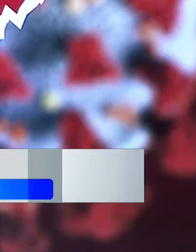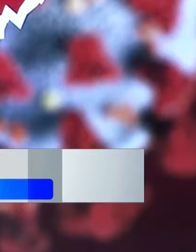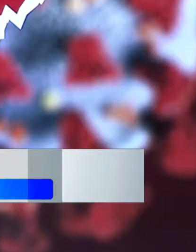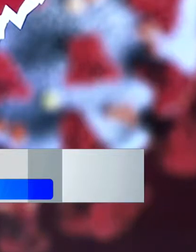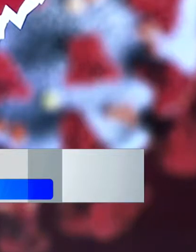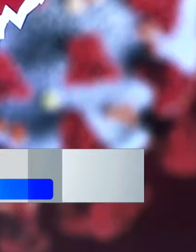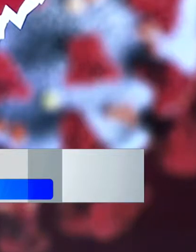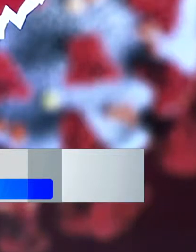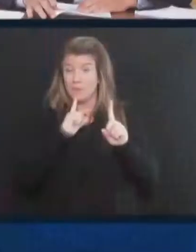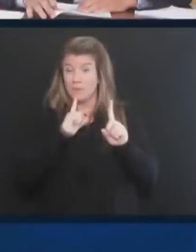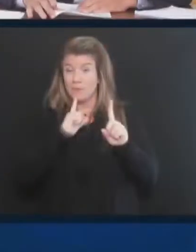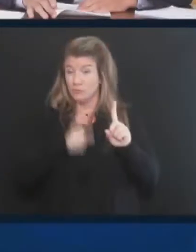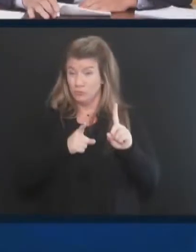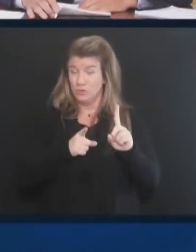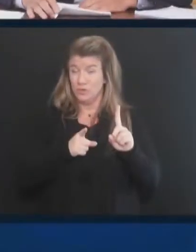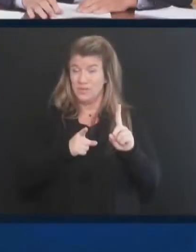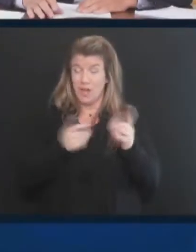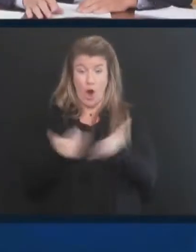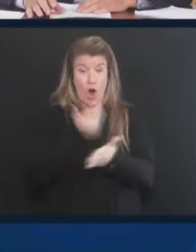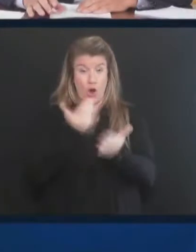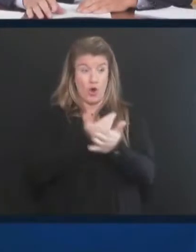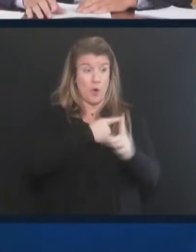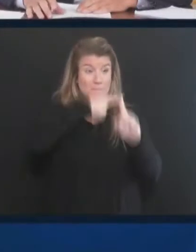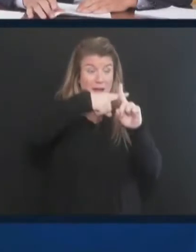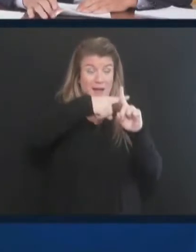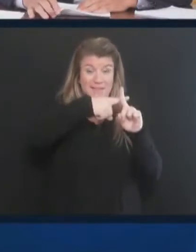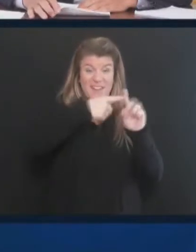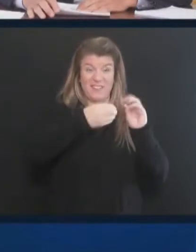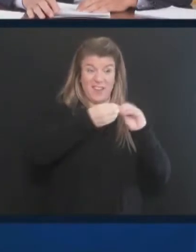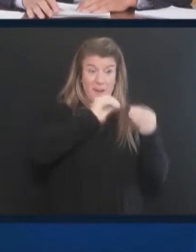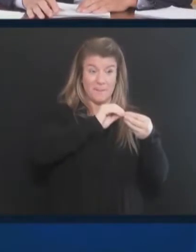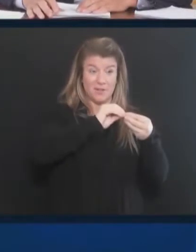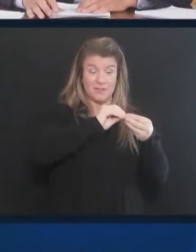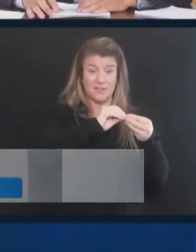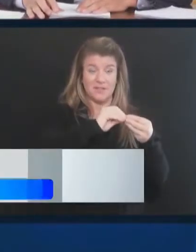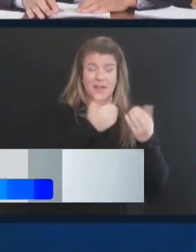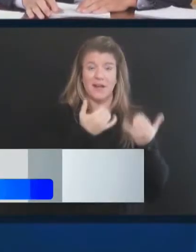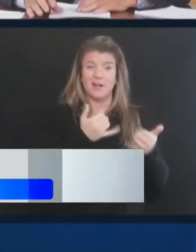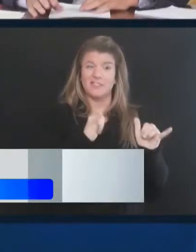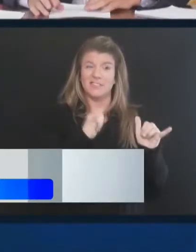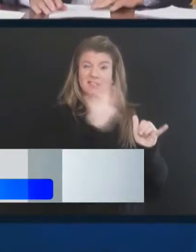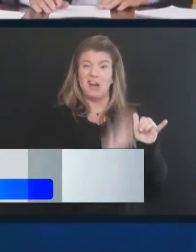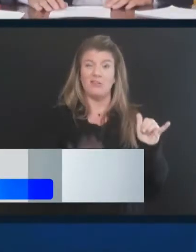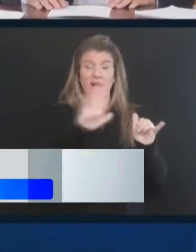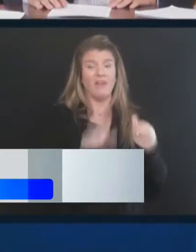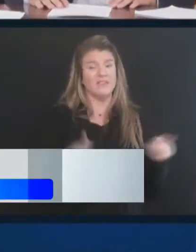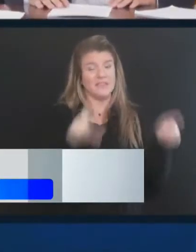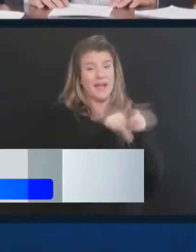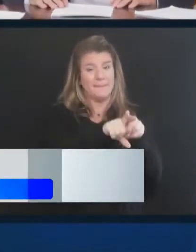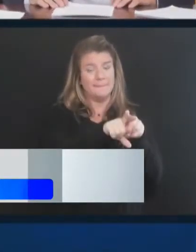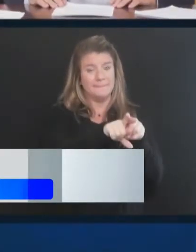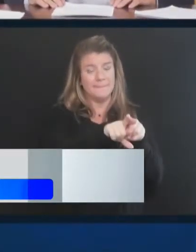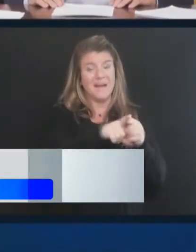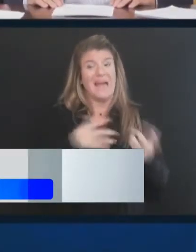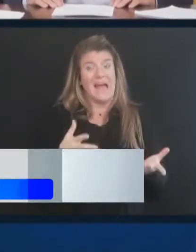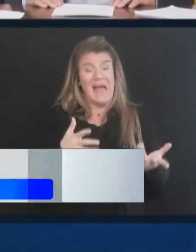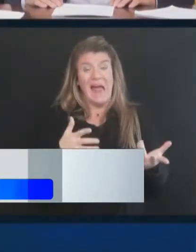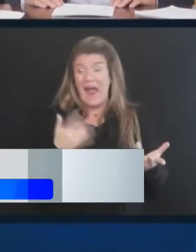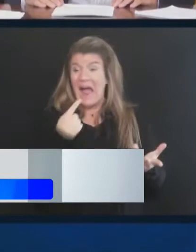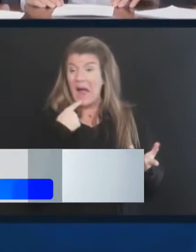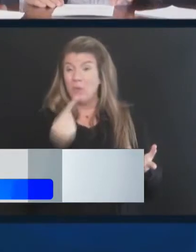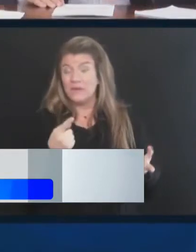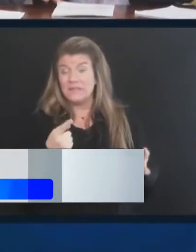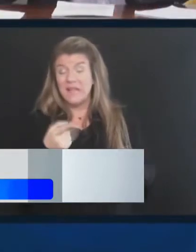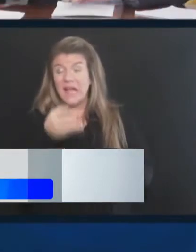wrong direction today. New positive cases. After a week of sharp declines in key COVID-19 numbers, West Virginia is now seeing